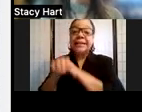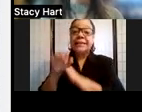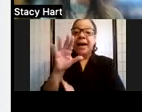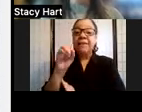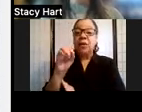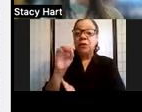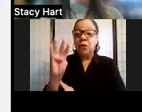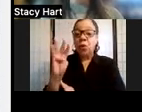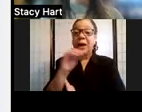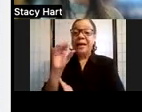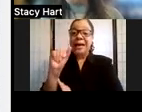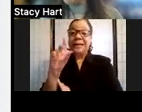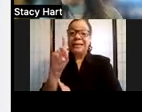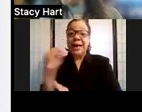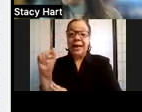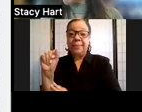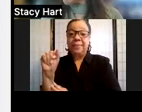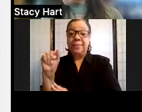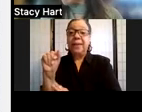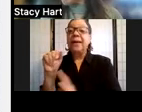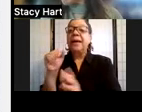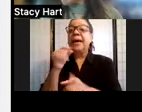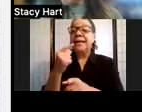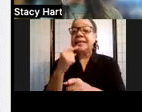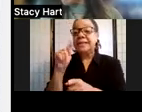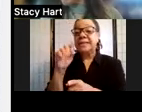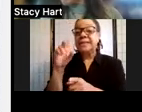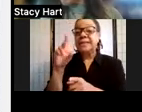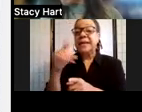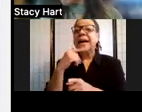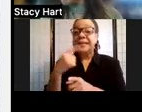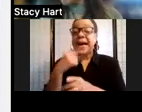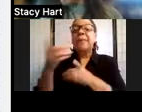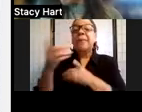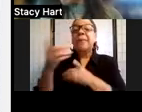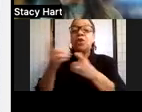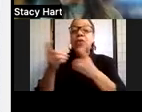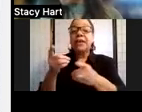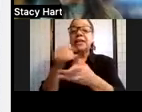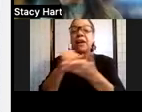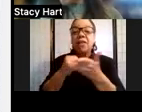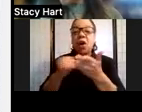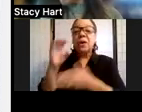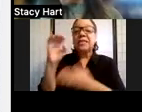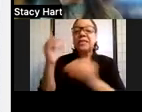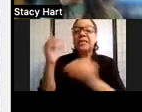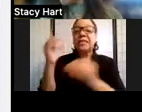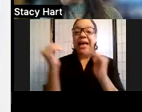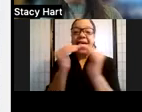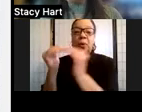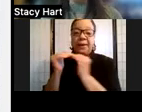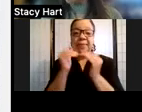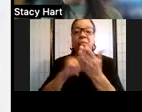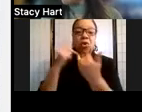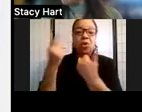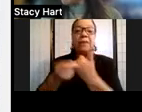and the ADA. As Todd said, I'm the Director of Arts Equity. We do arts education programming